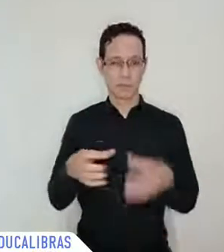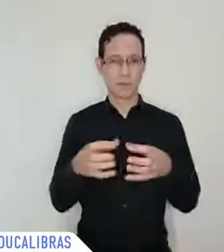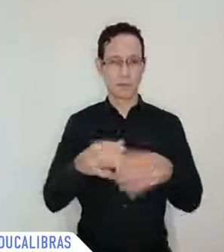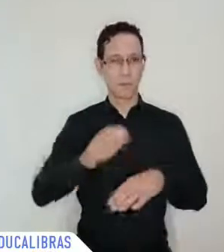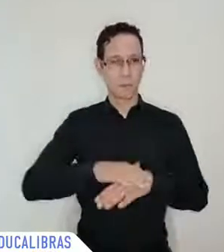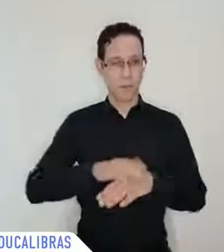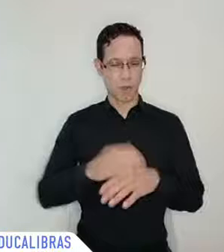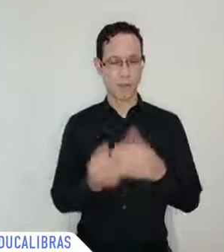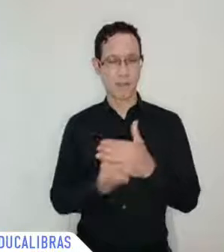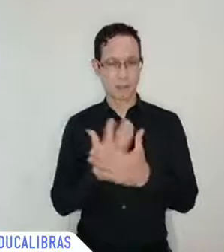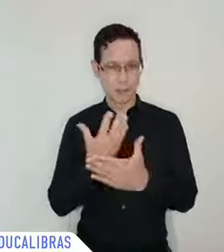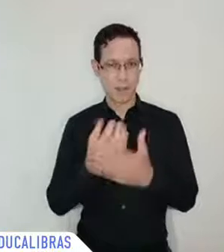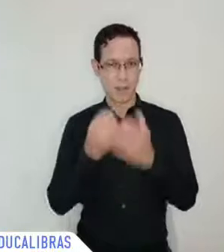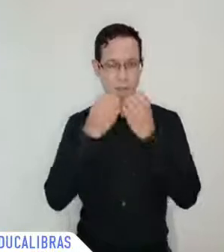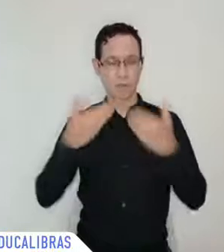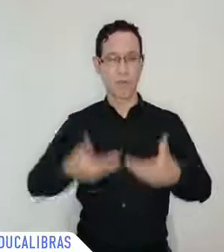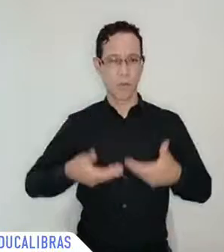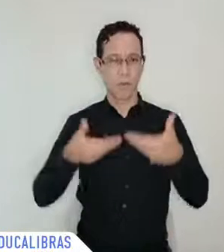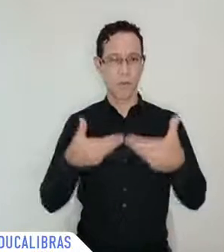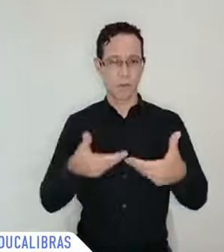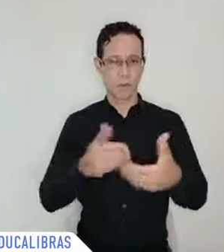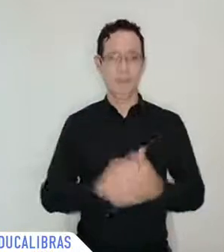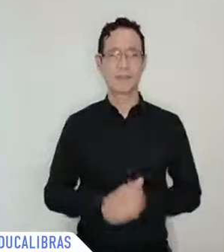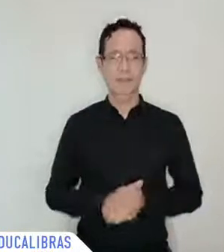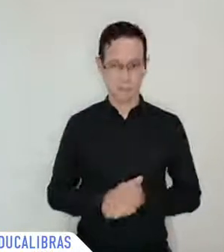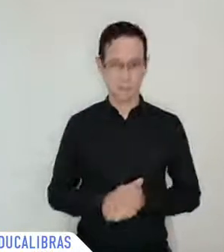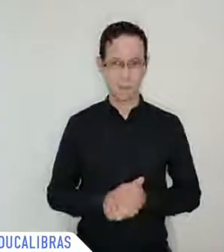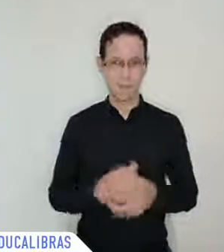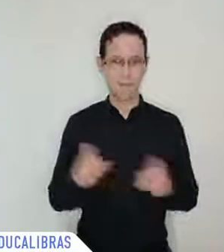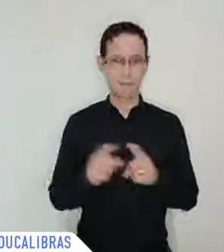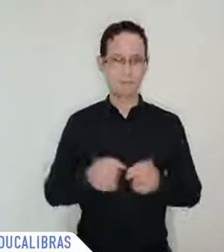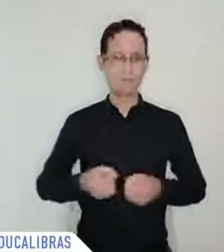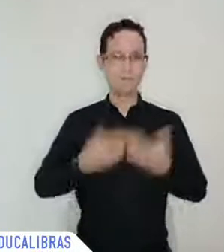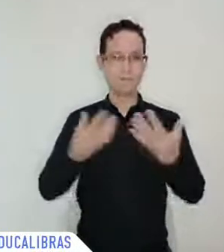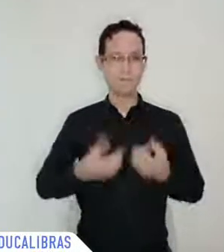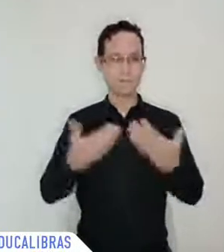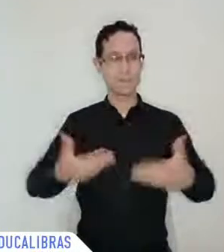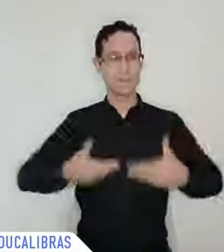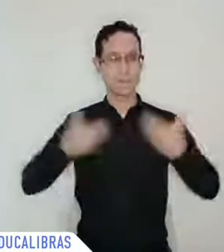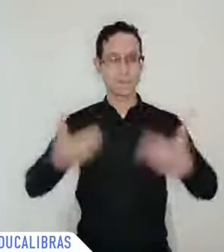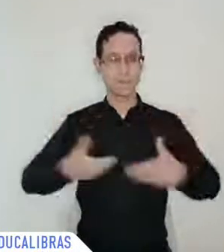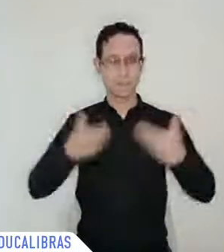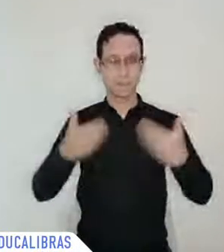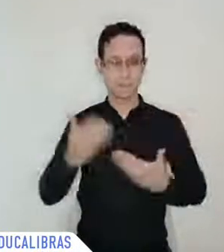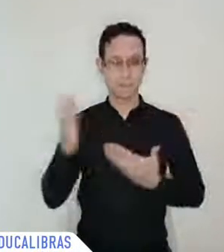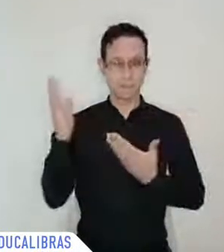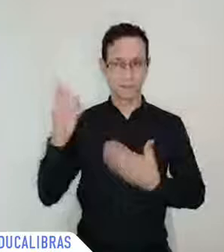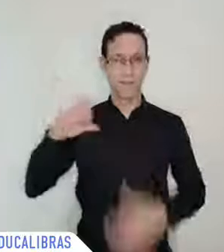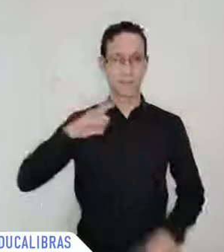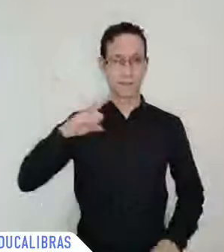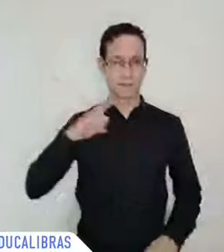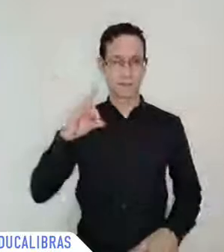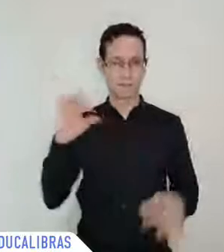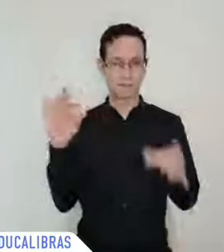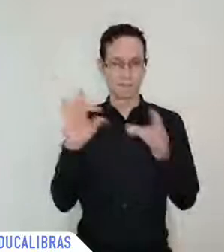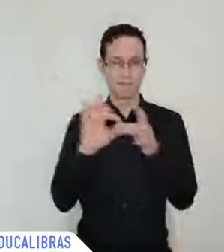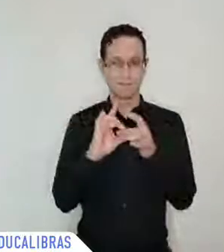by thanking the organizers for the invitation and to